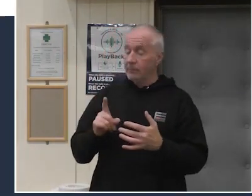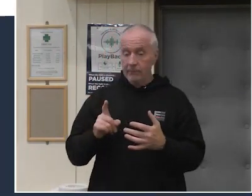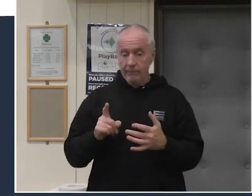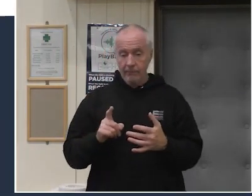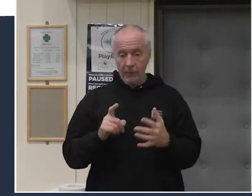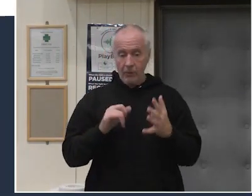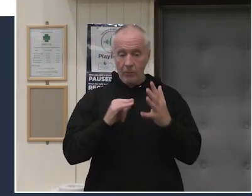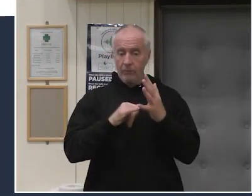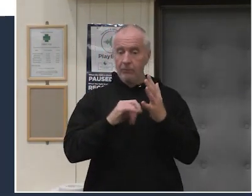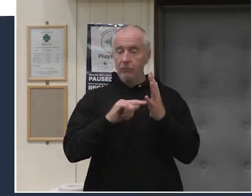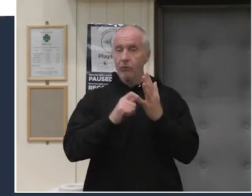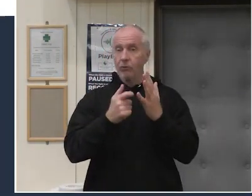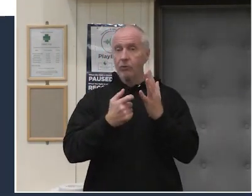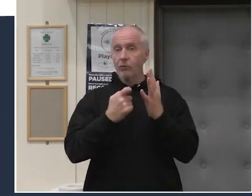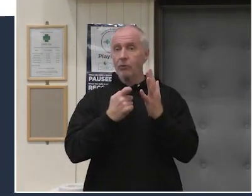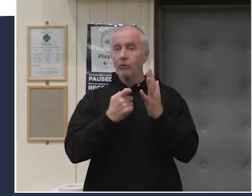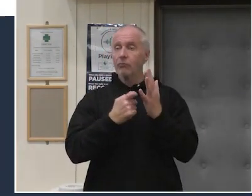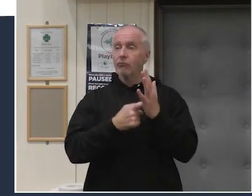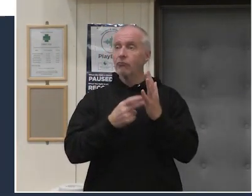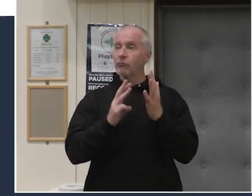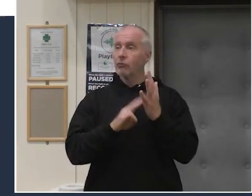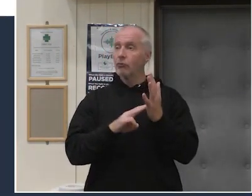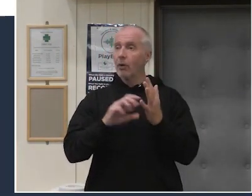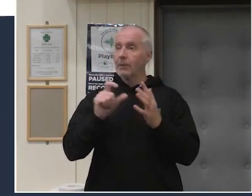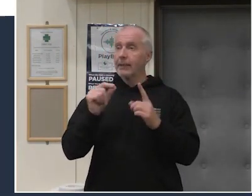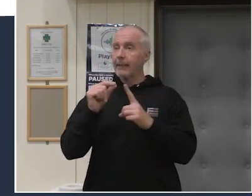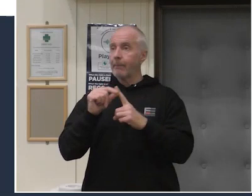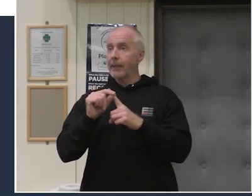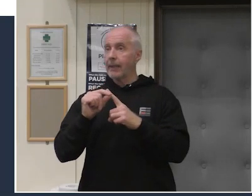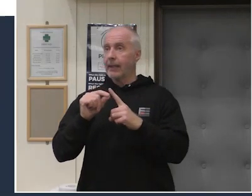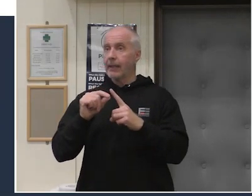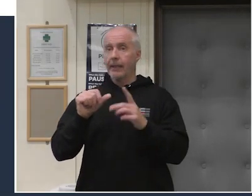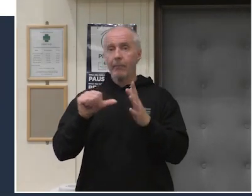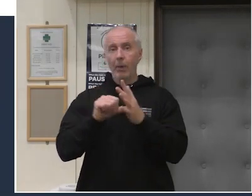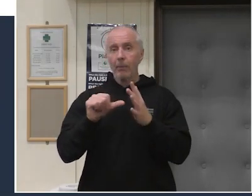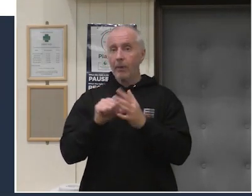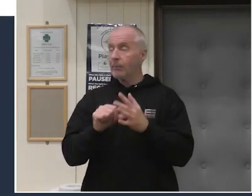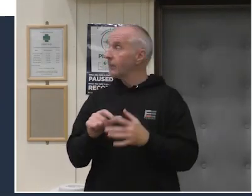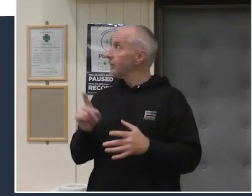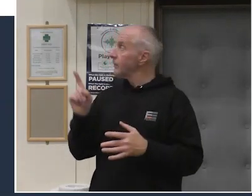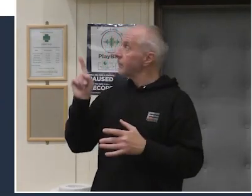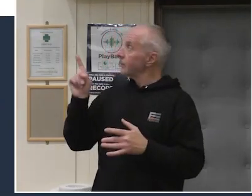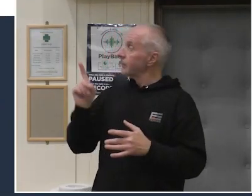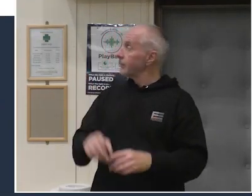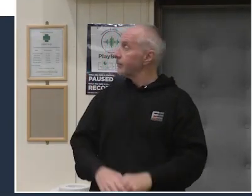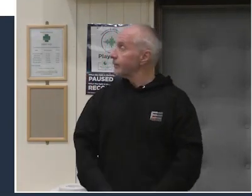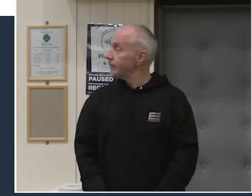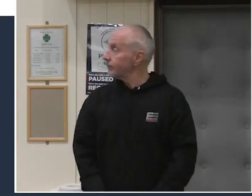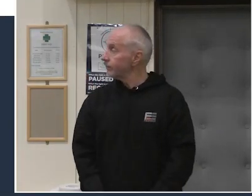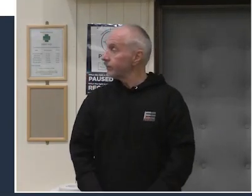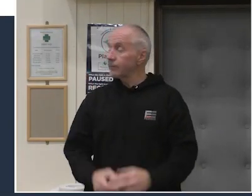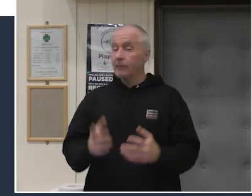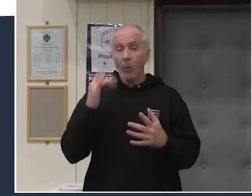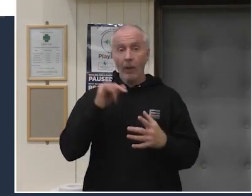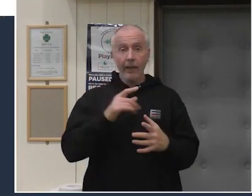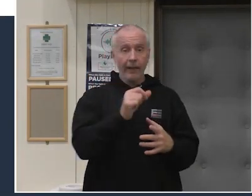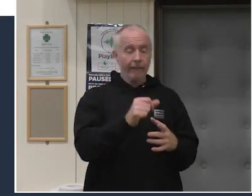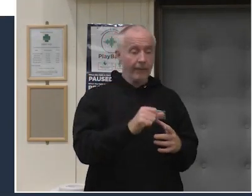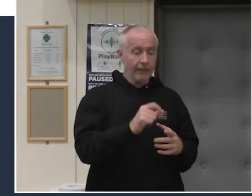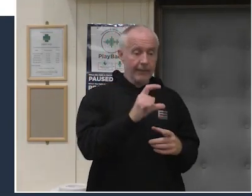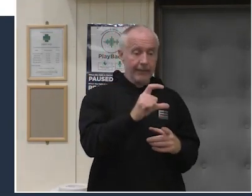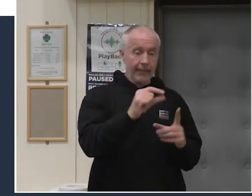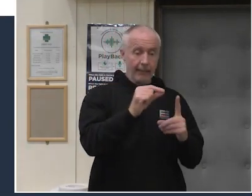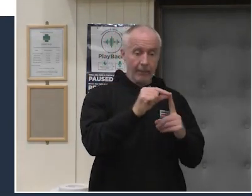strong CP problem. So the strong CP problem, just a quick reminder, is this. It's when we have